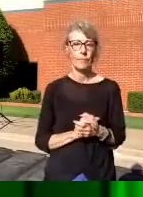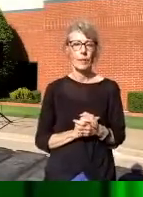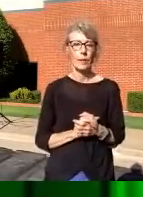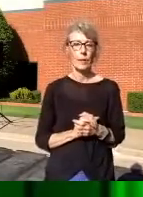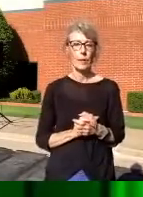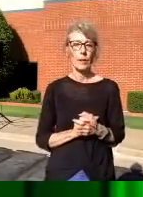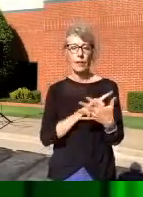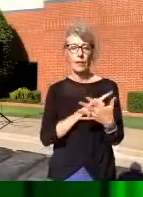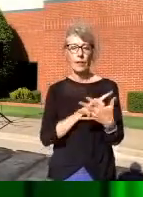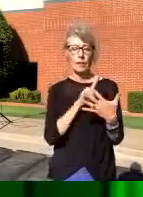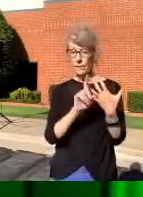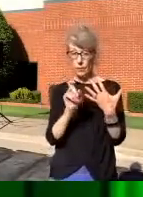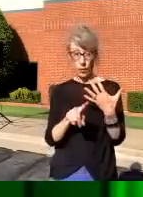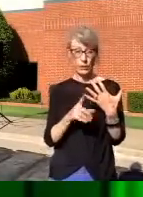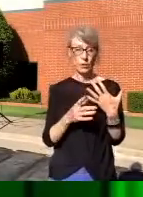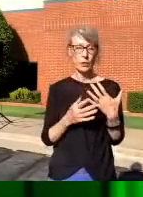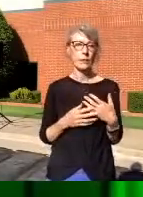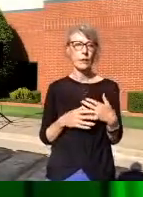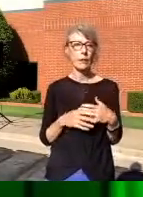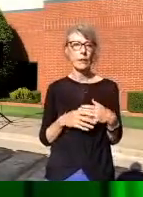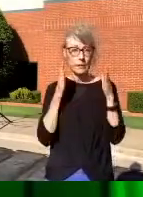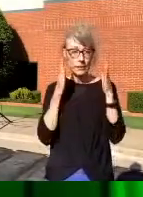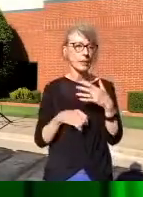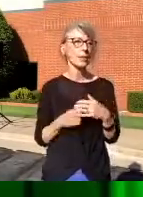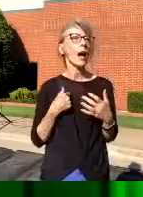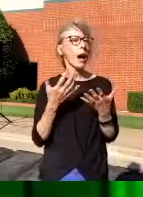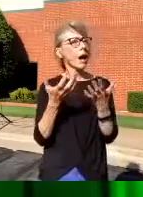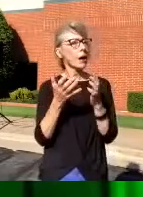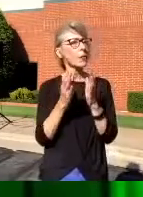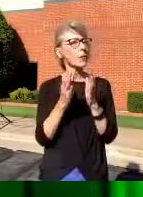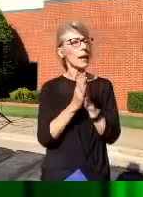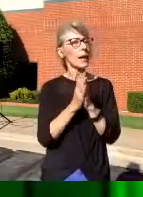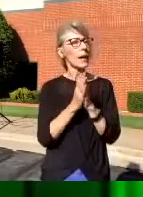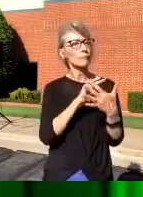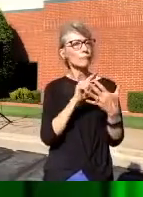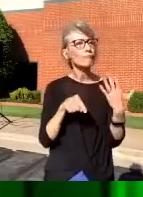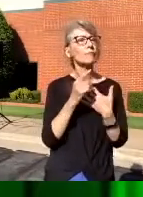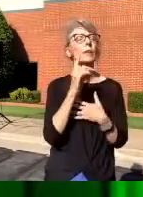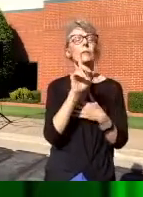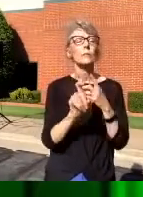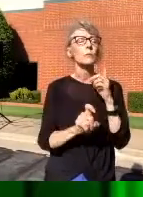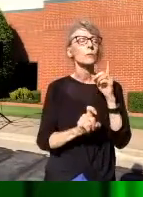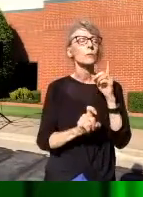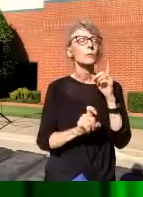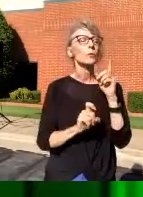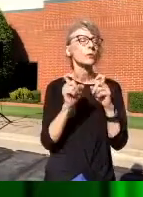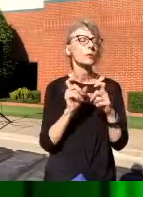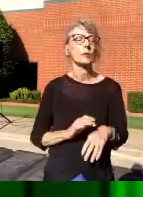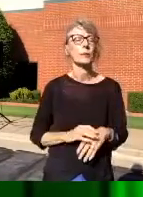in. If you're distracted, kind of come back in with me here. I want to ask you a few questions about this.